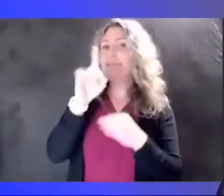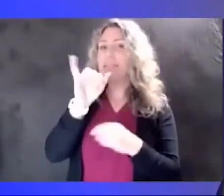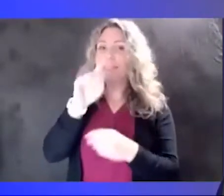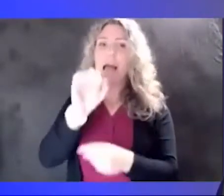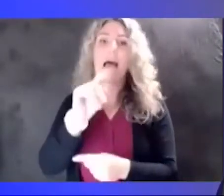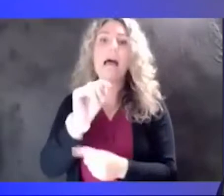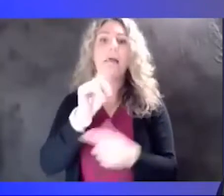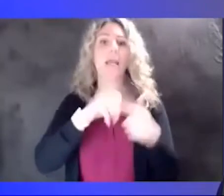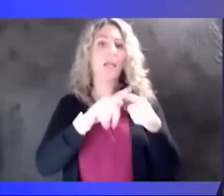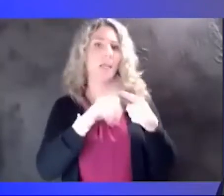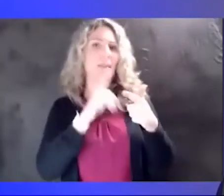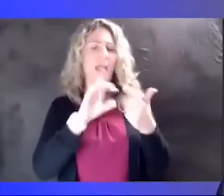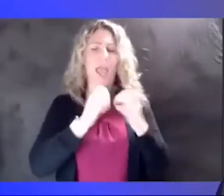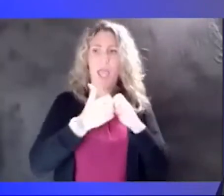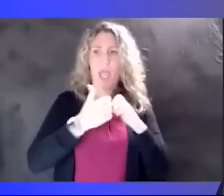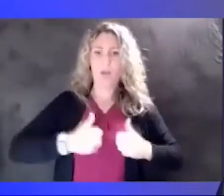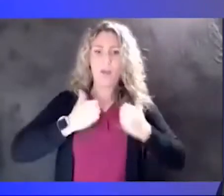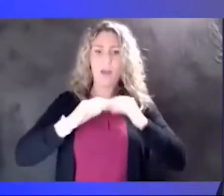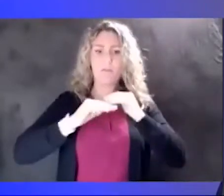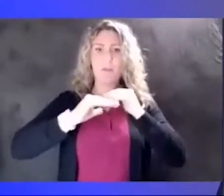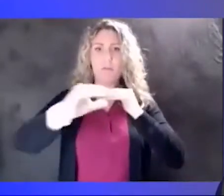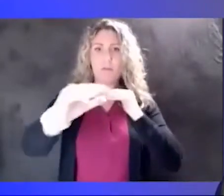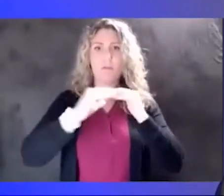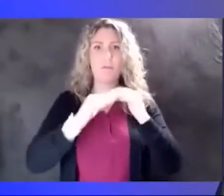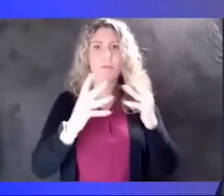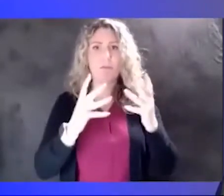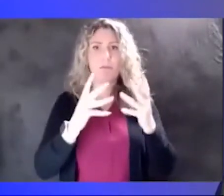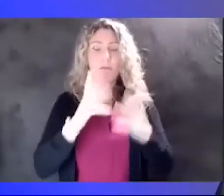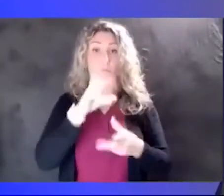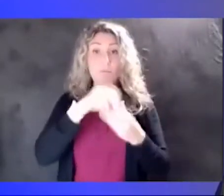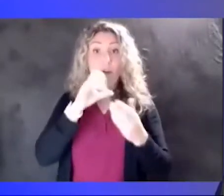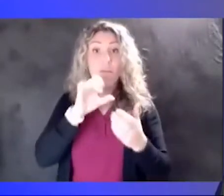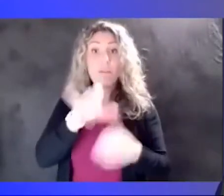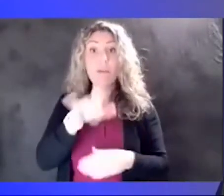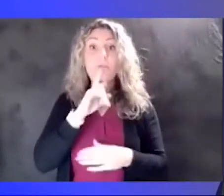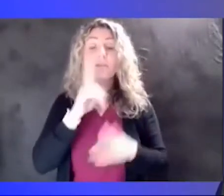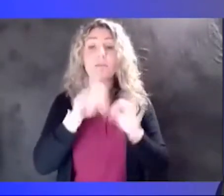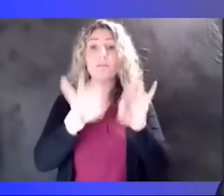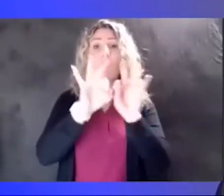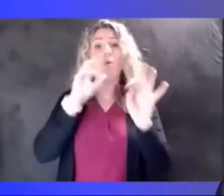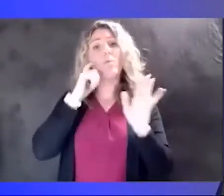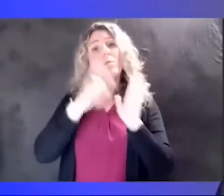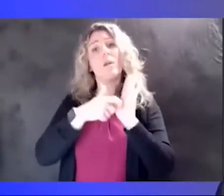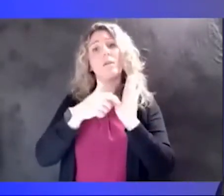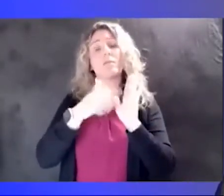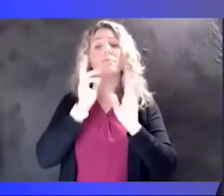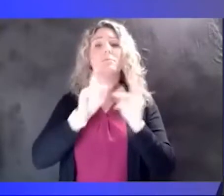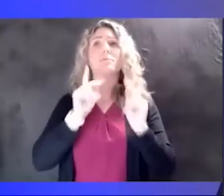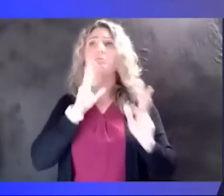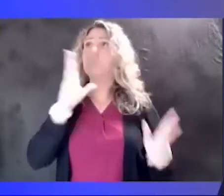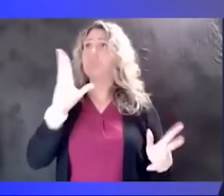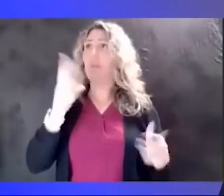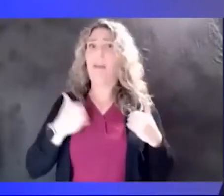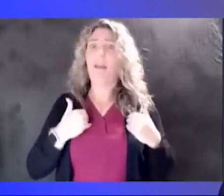for the long haul? And in that, it's important to recognize that there's going to be days where you have a donut, or you go have pizza and wine